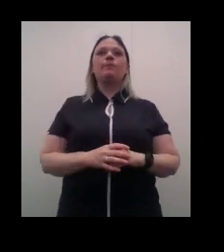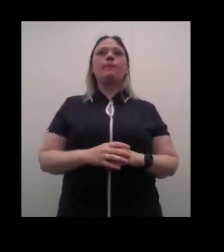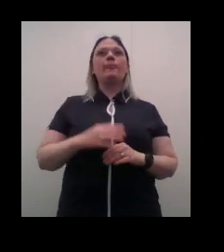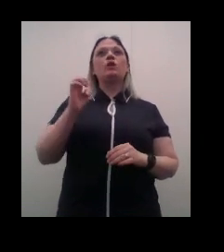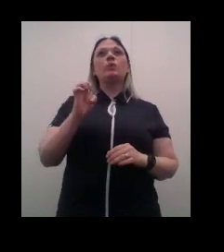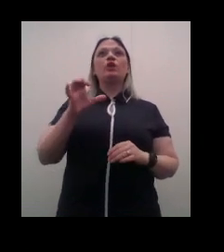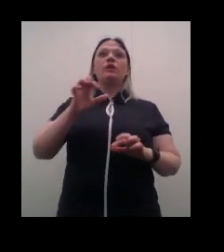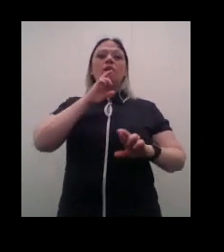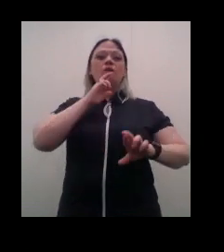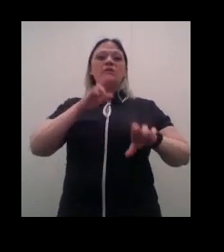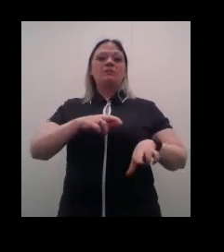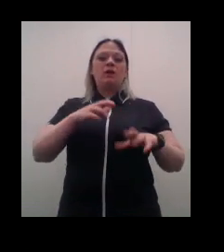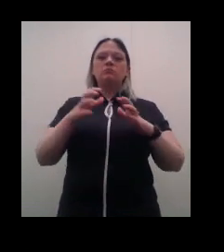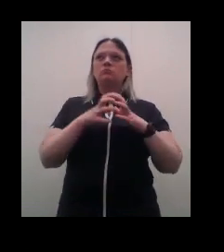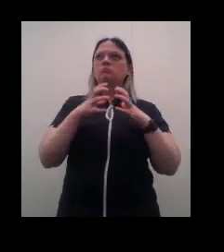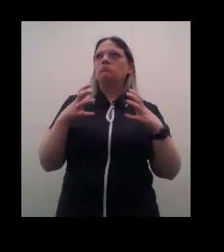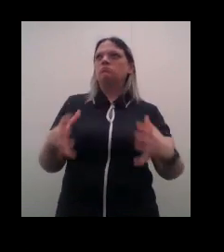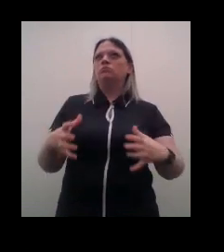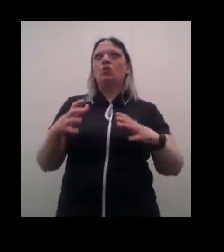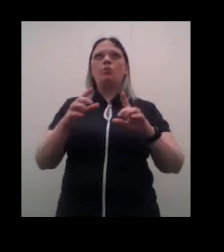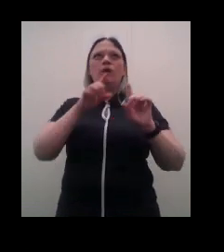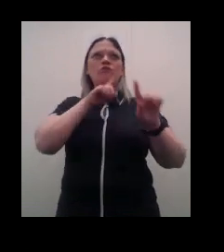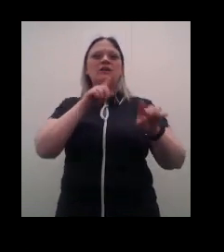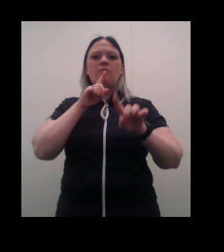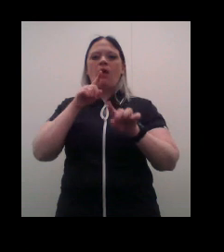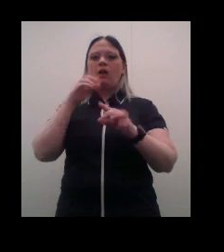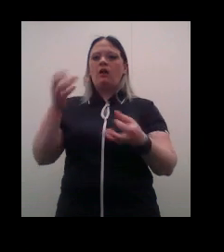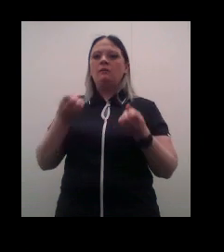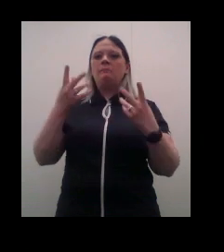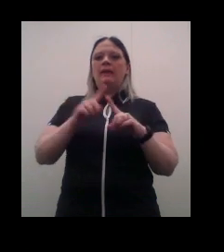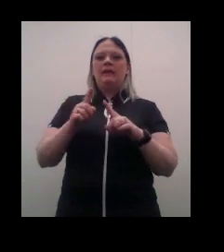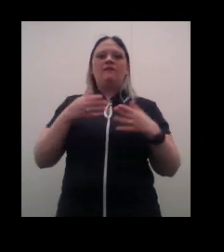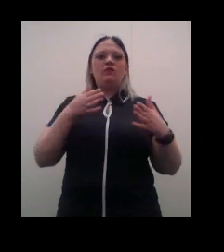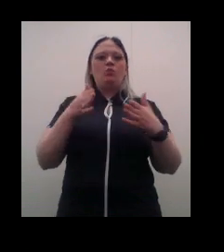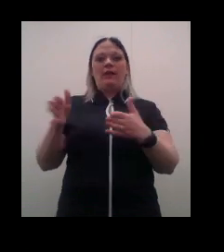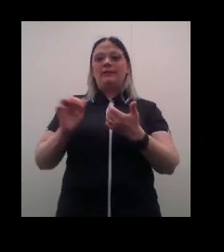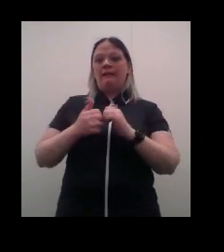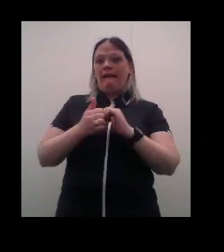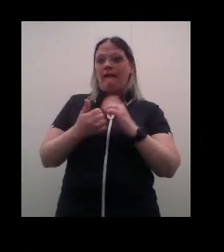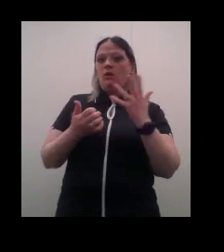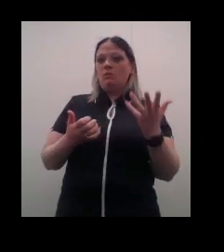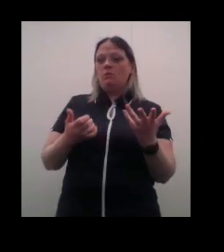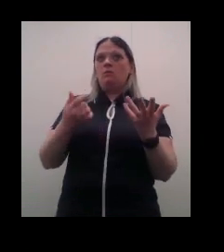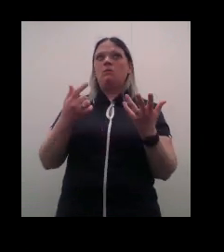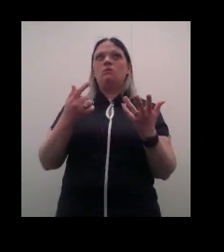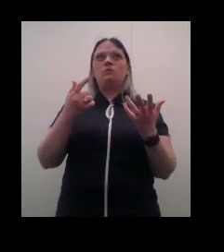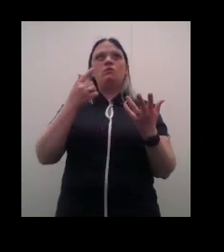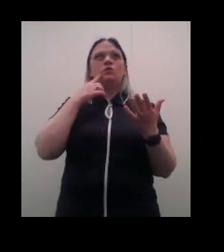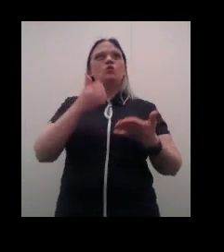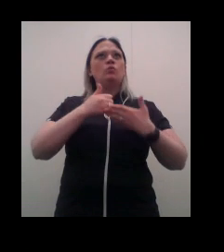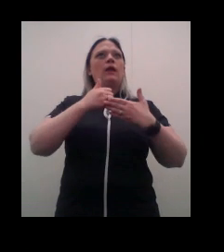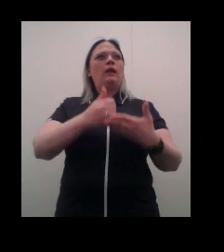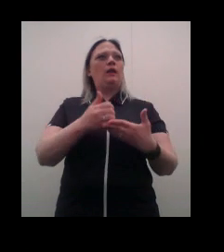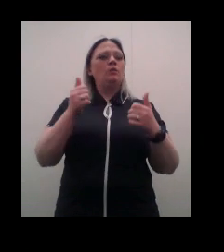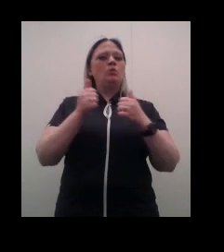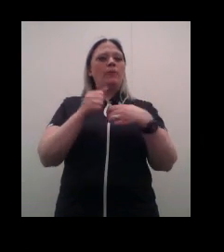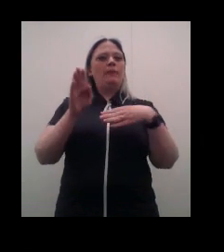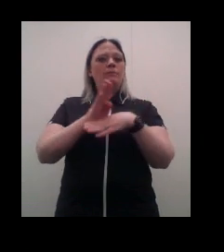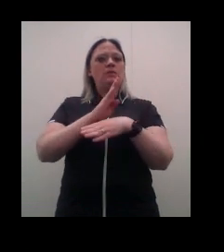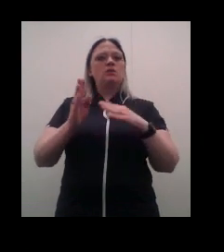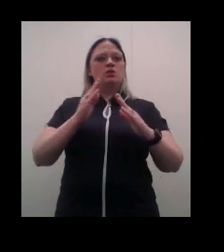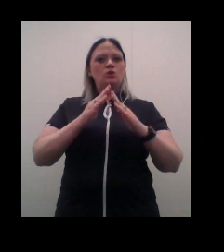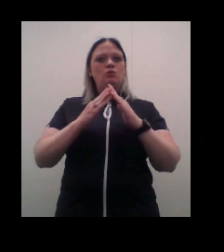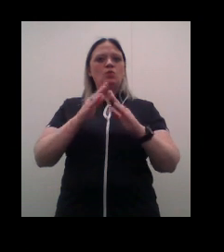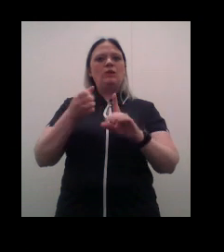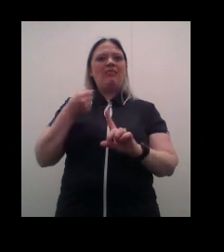responds. We've been doing tremendous response in many different ways, and one of the ways that we're doing it too is addressing the tremendous needs that exist with regards to our business community